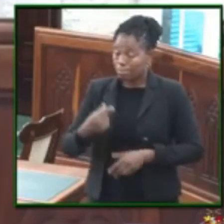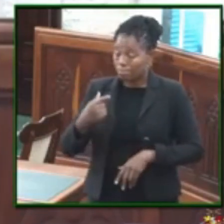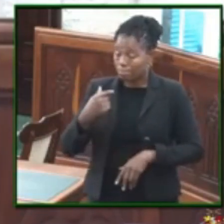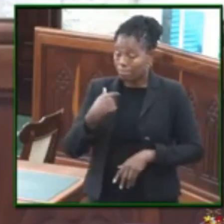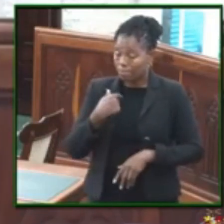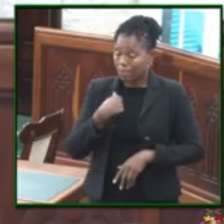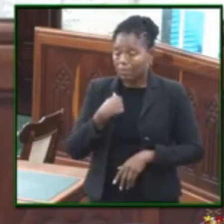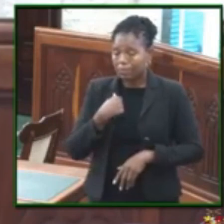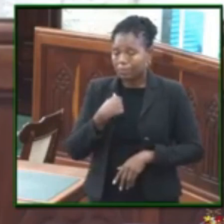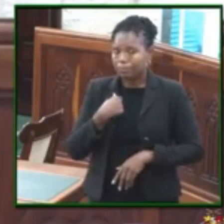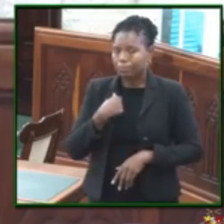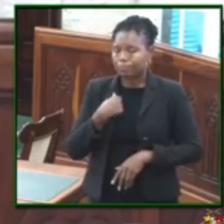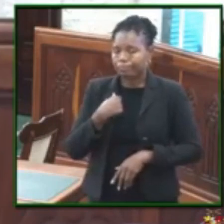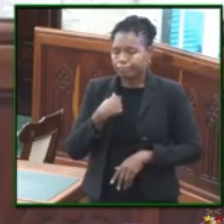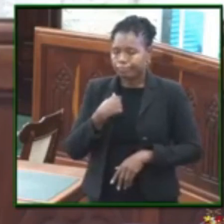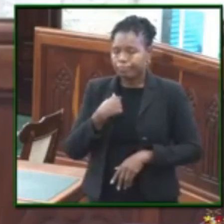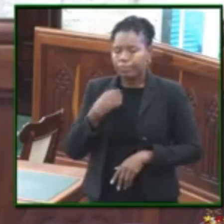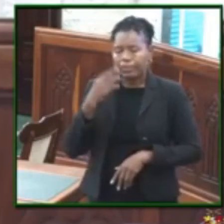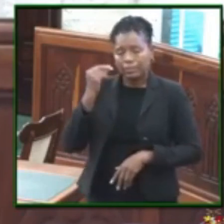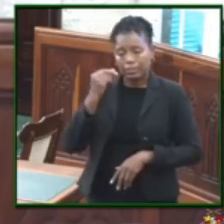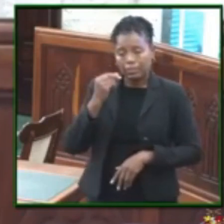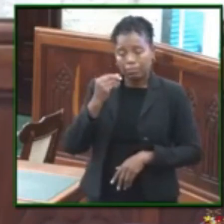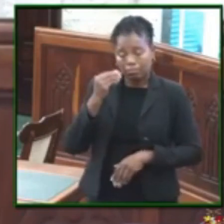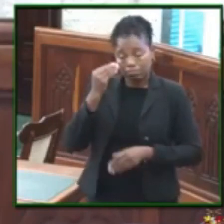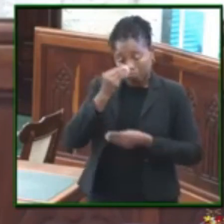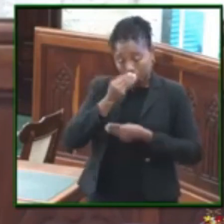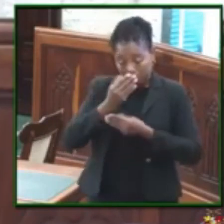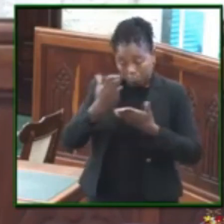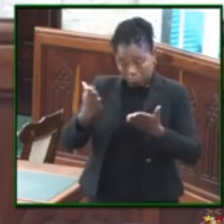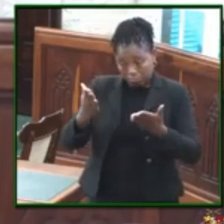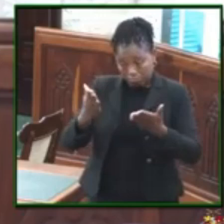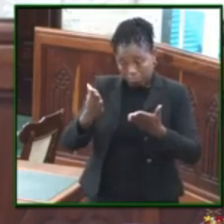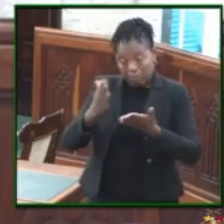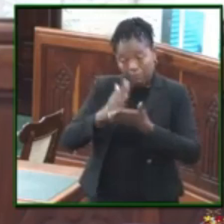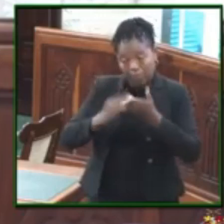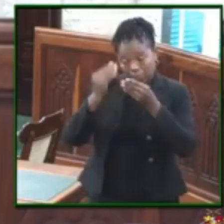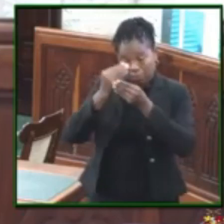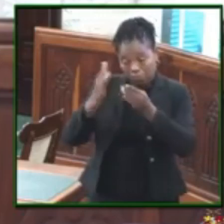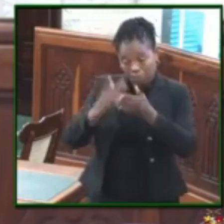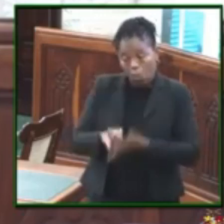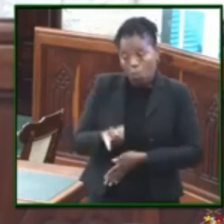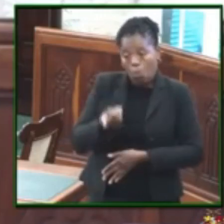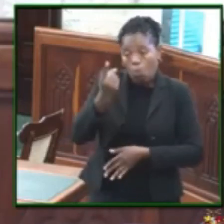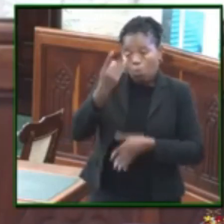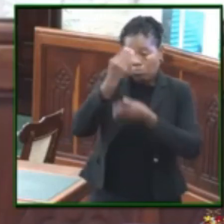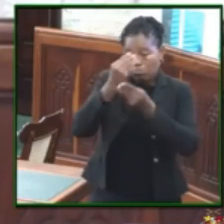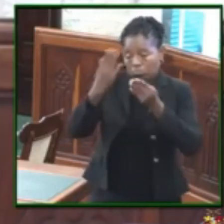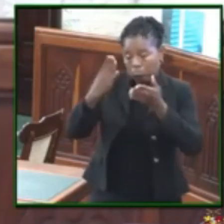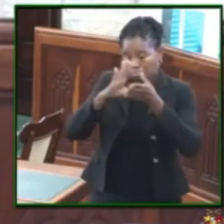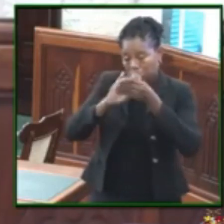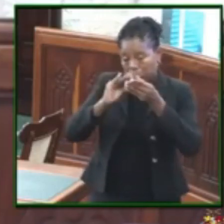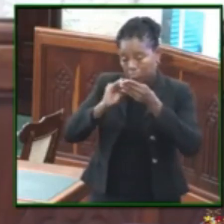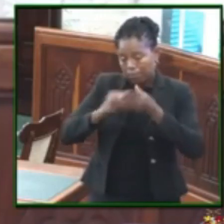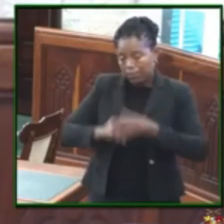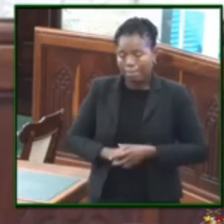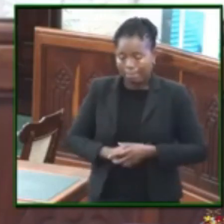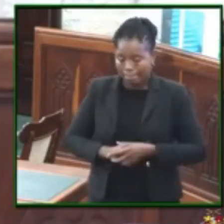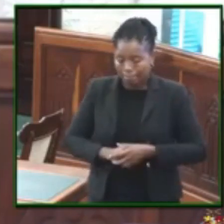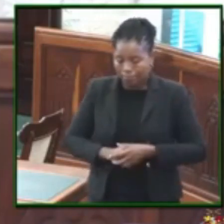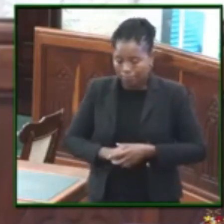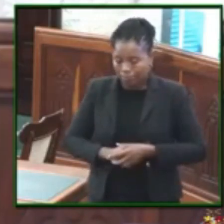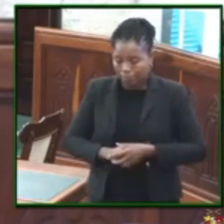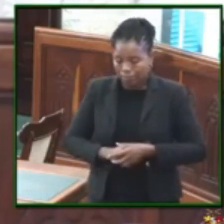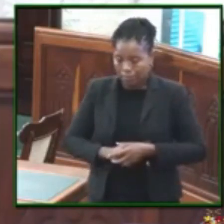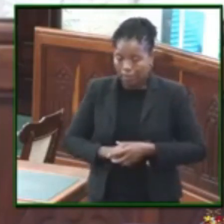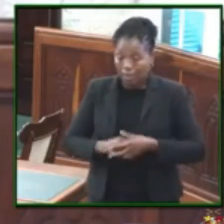I make certain confessions. And one of the confessions that I make is that I do not